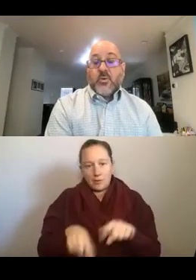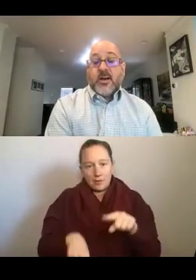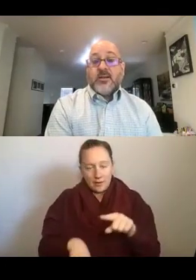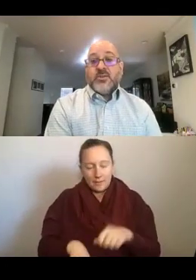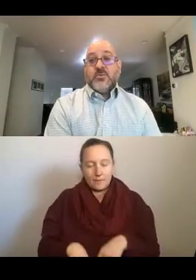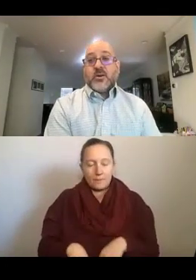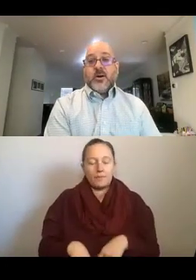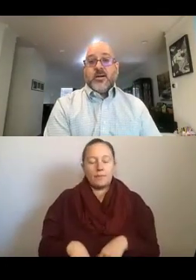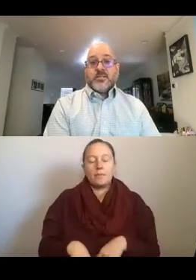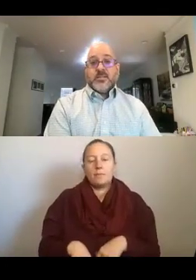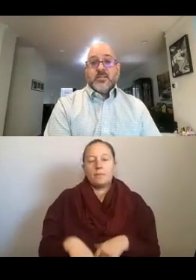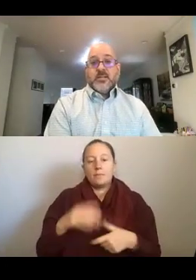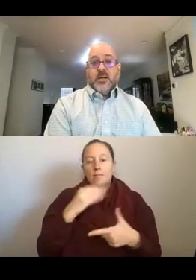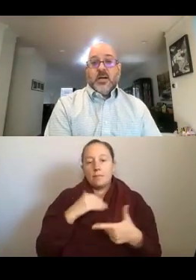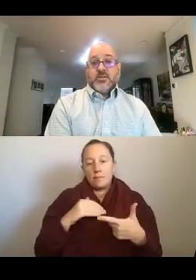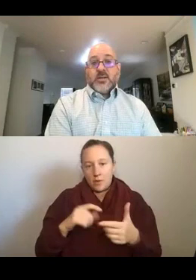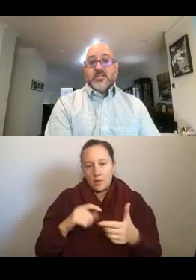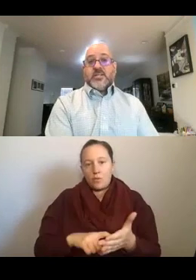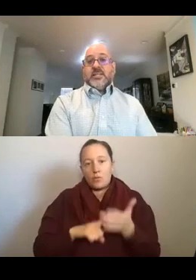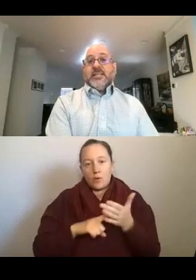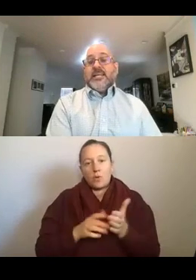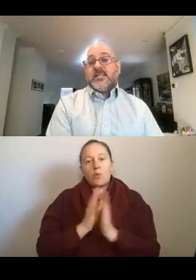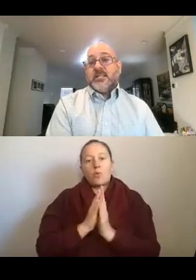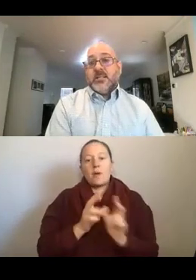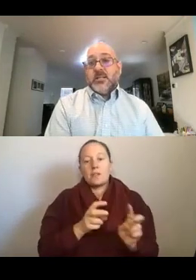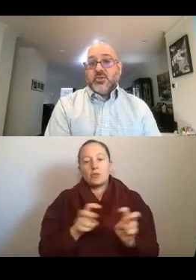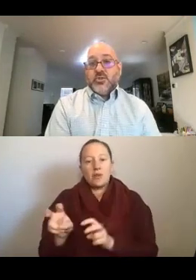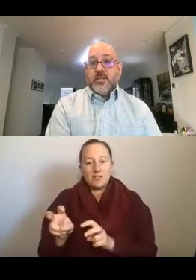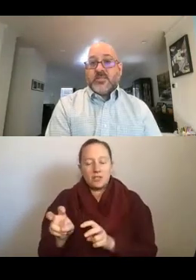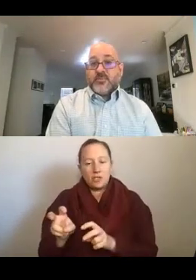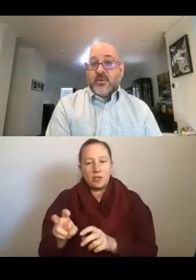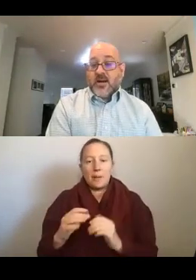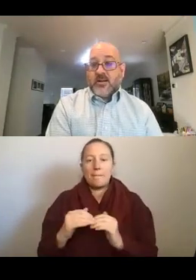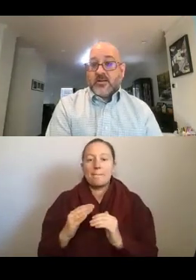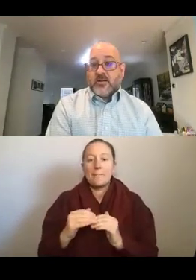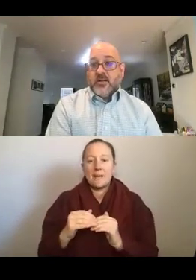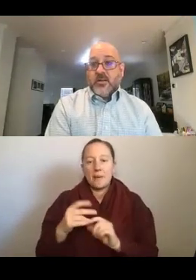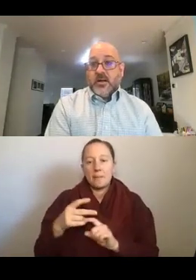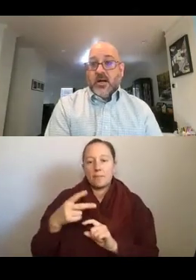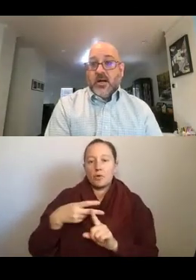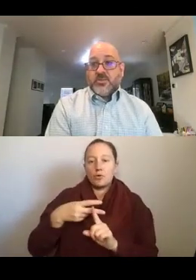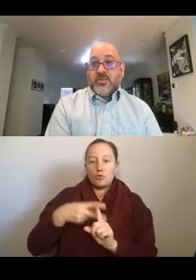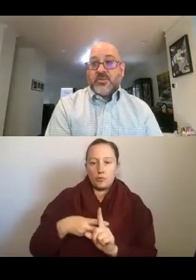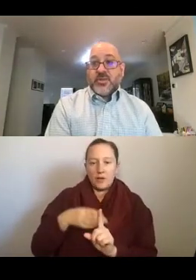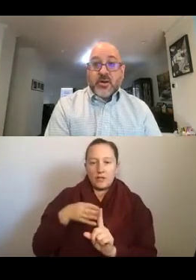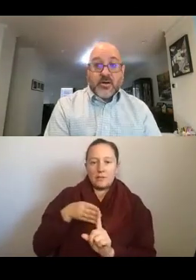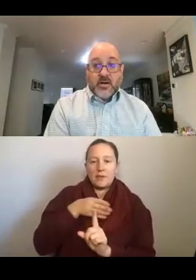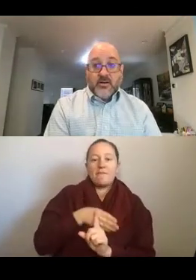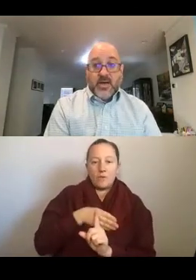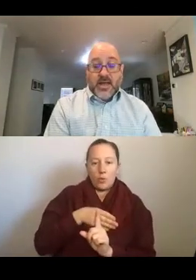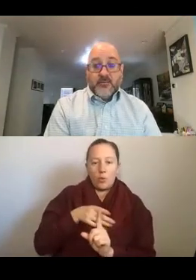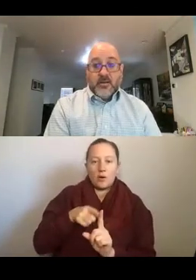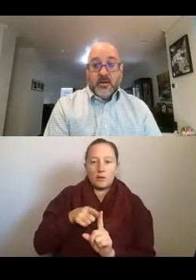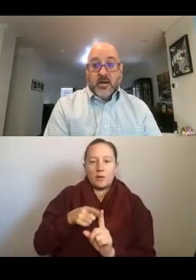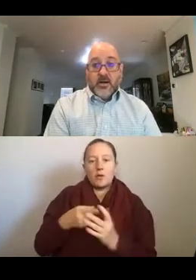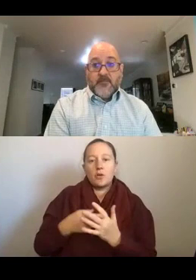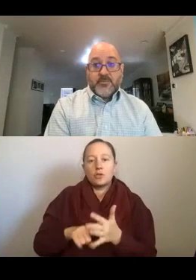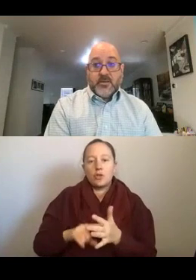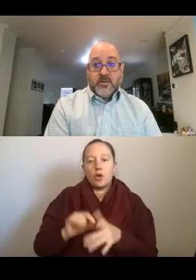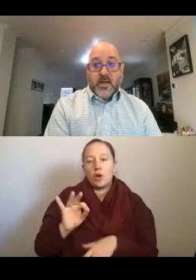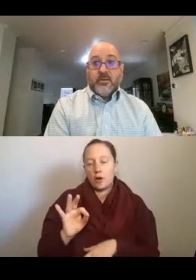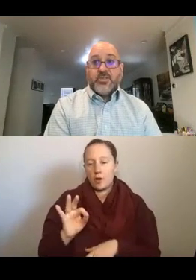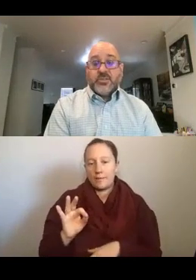You're required to request transition at least 2 months prior to the start of that